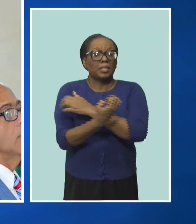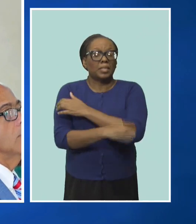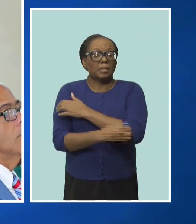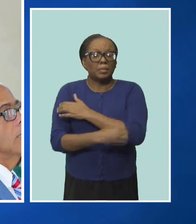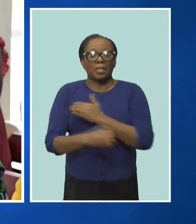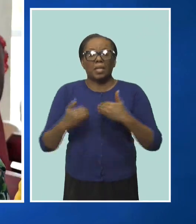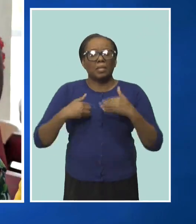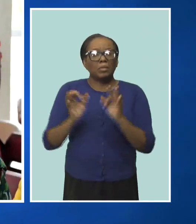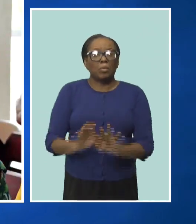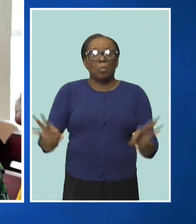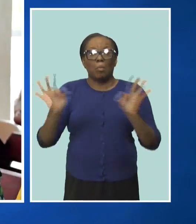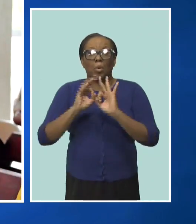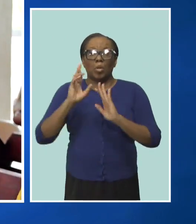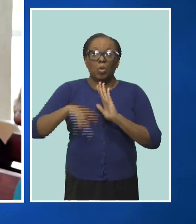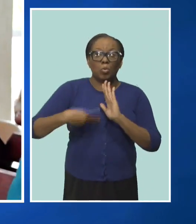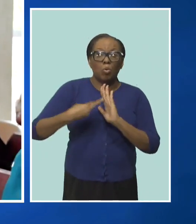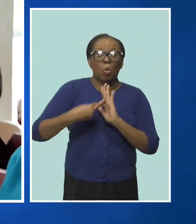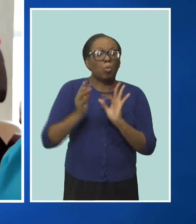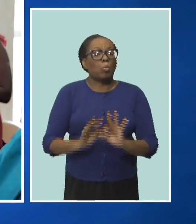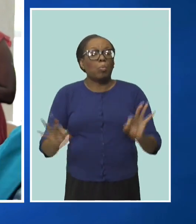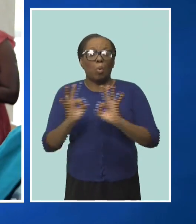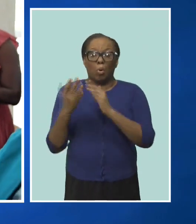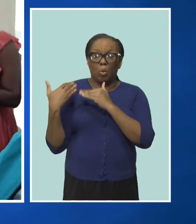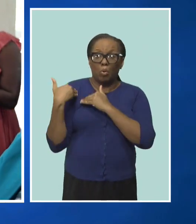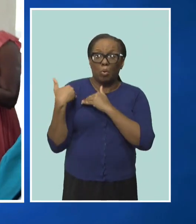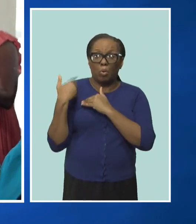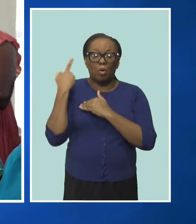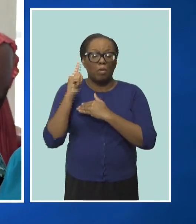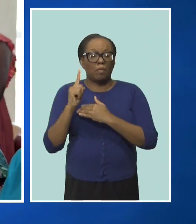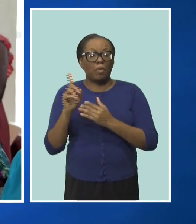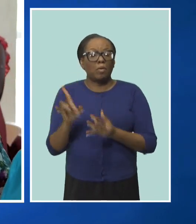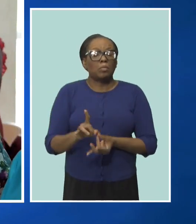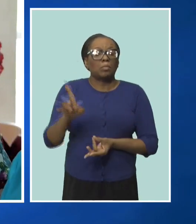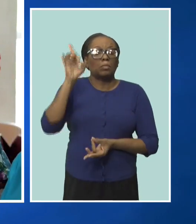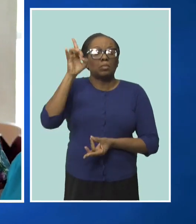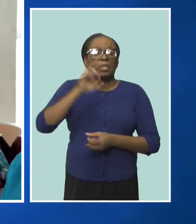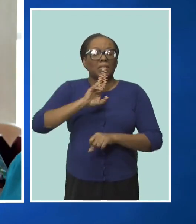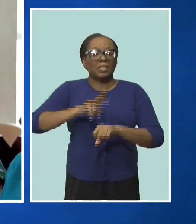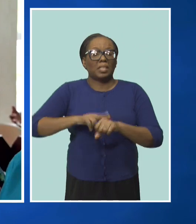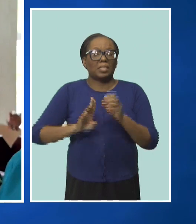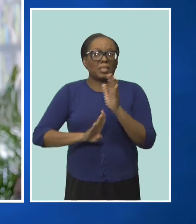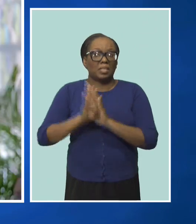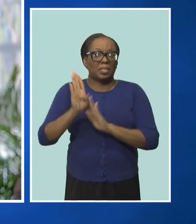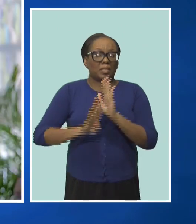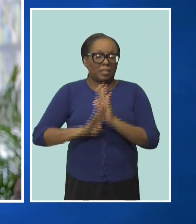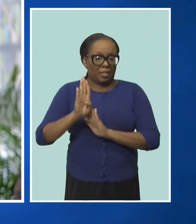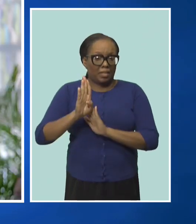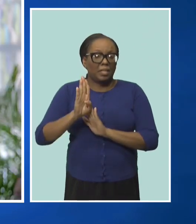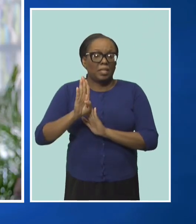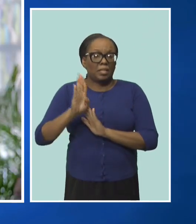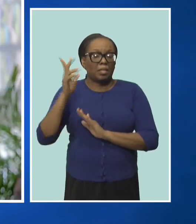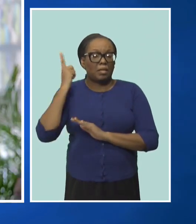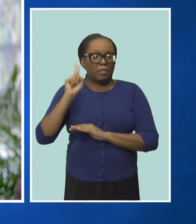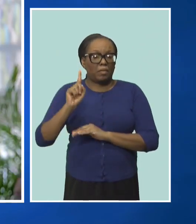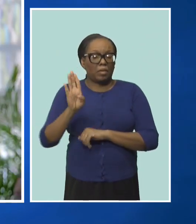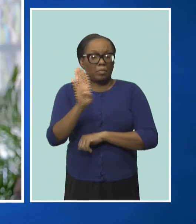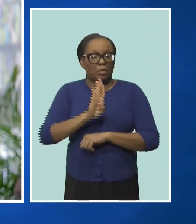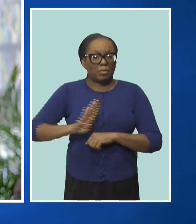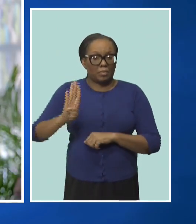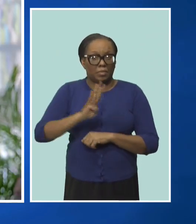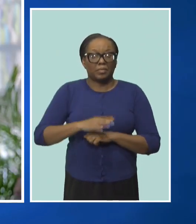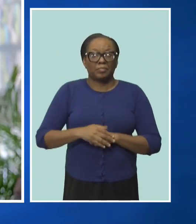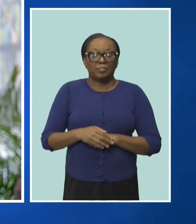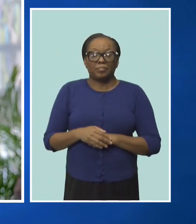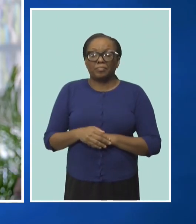major role to play in the spiritual, physical and national development of Barbados. It will not be